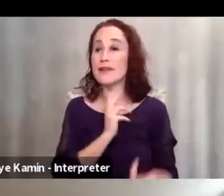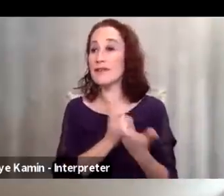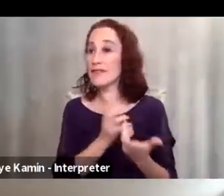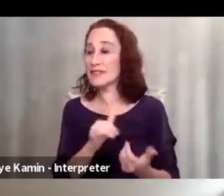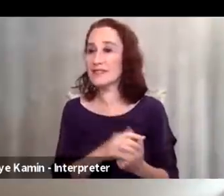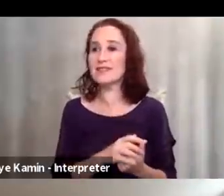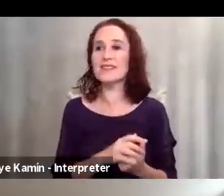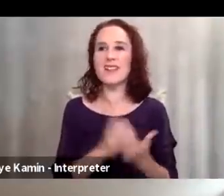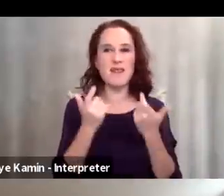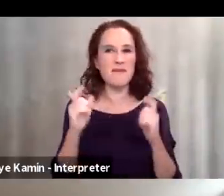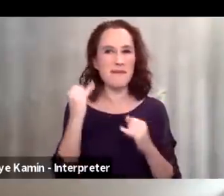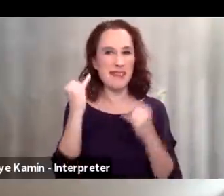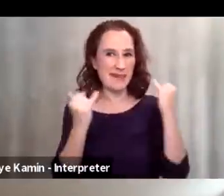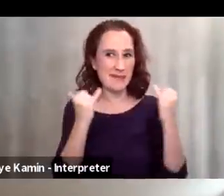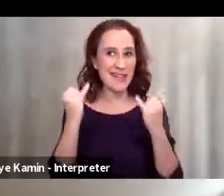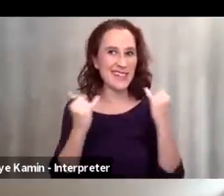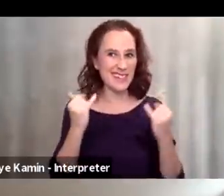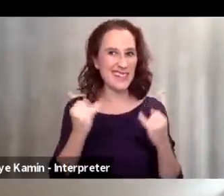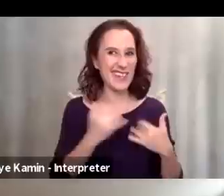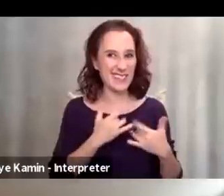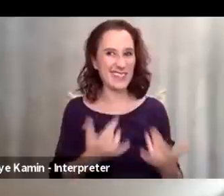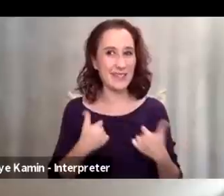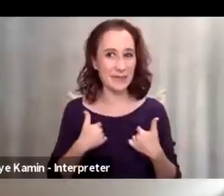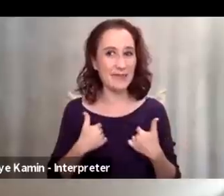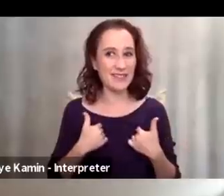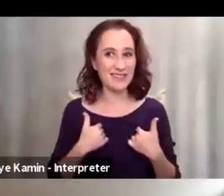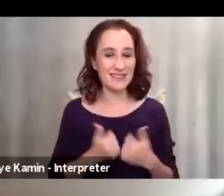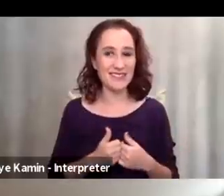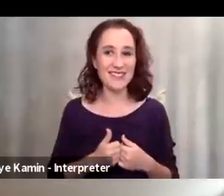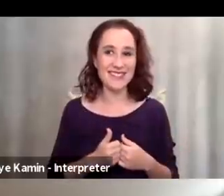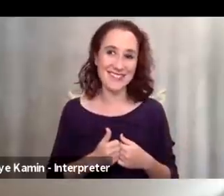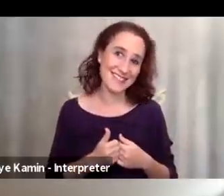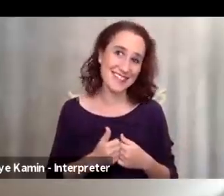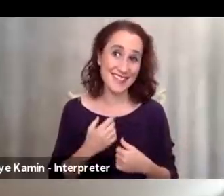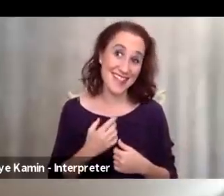big imagination. I like to think I was funny.